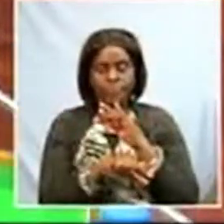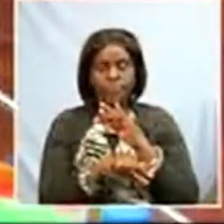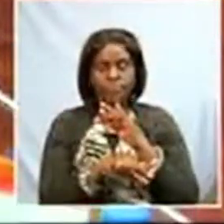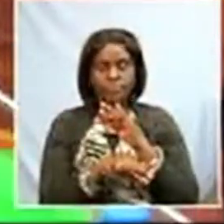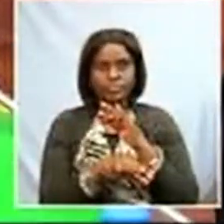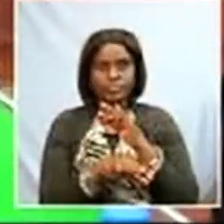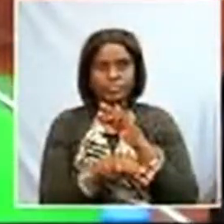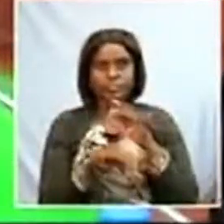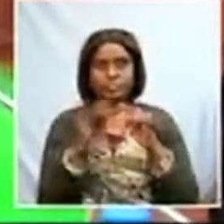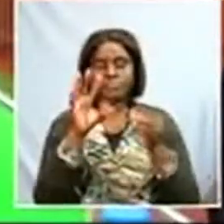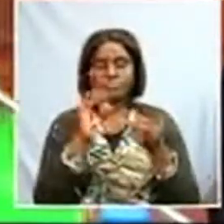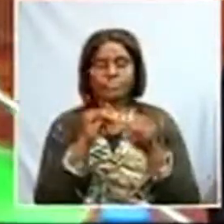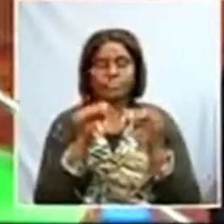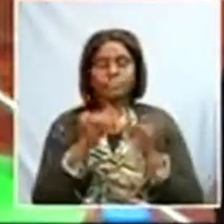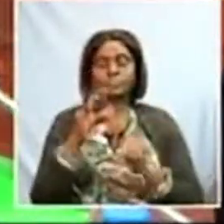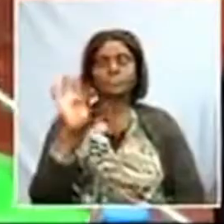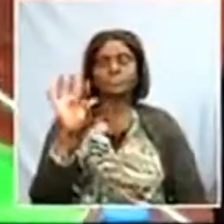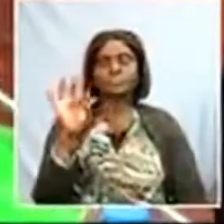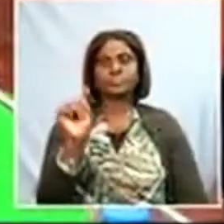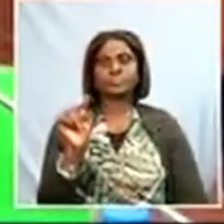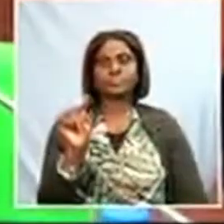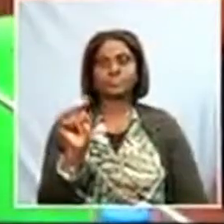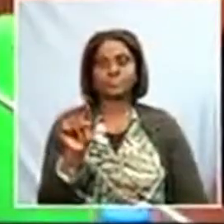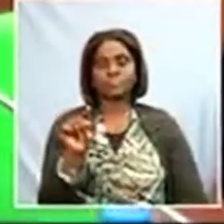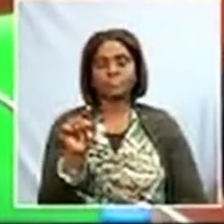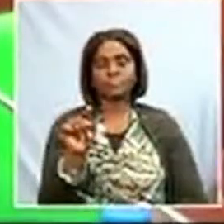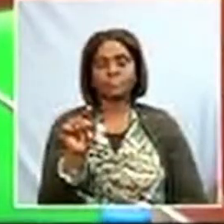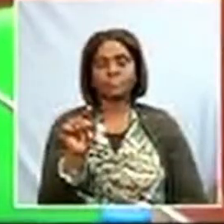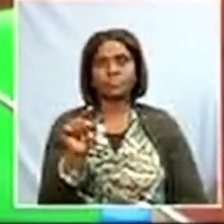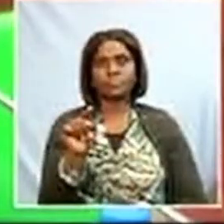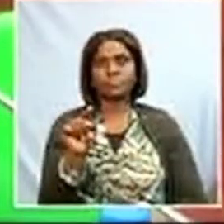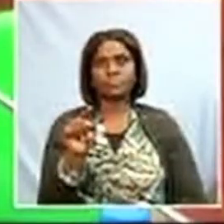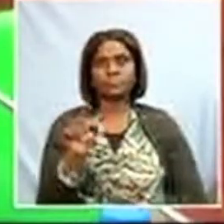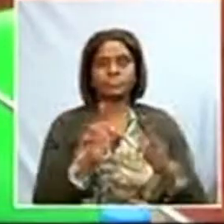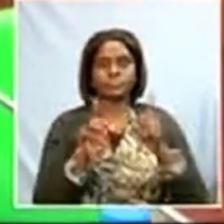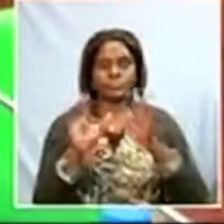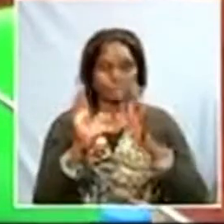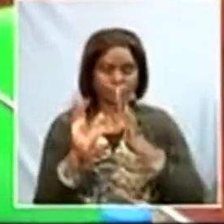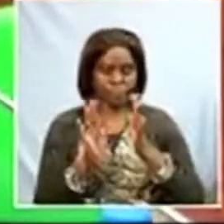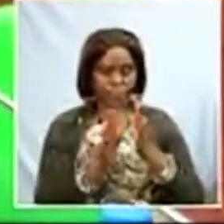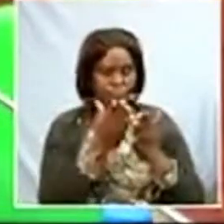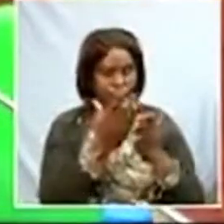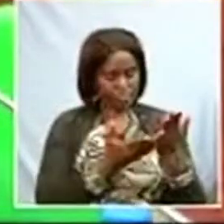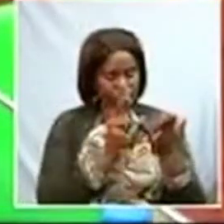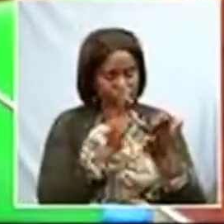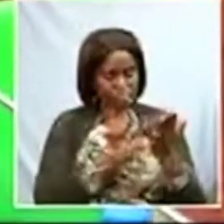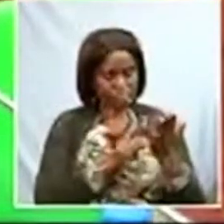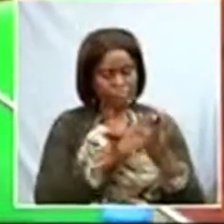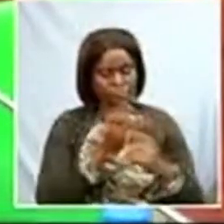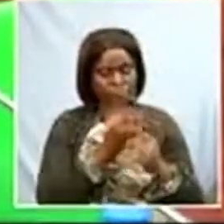Appendix 9. And so Director Planning will take us through from there.